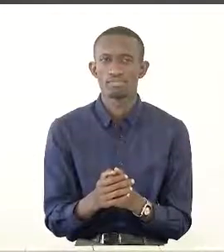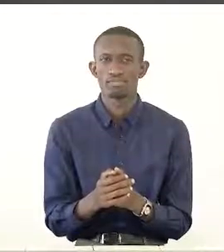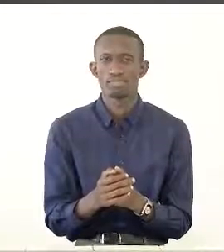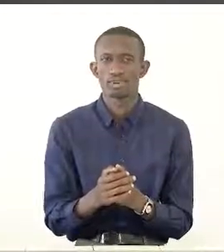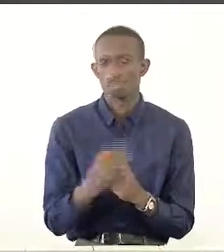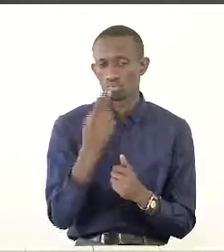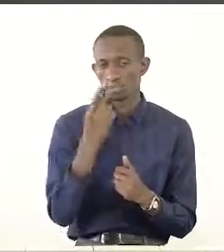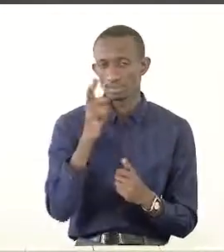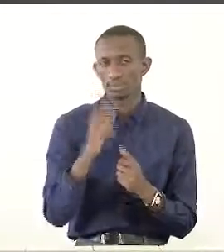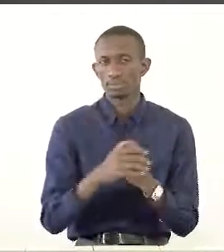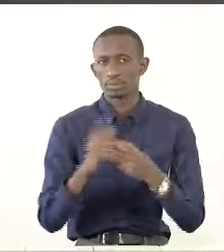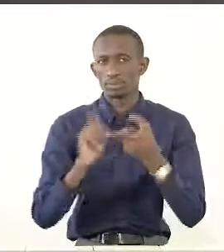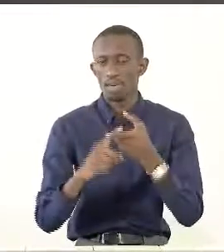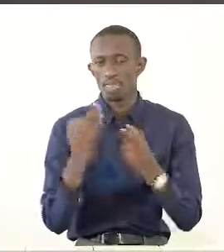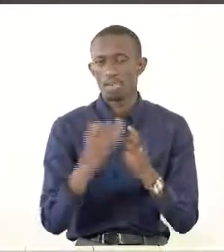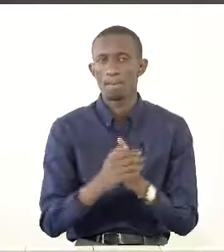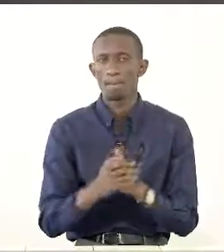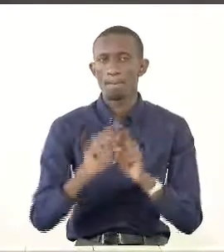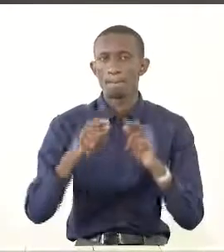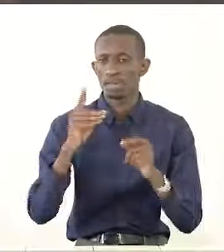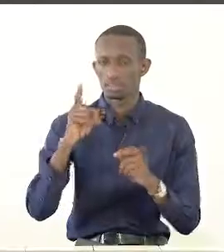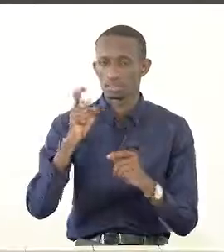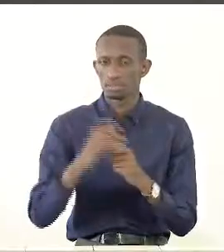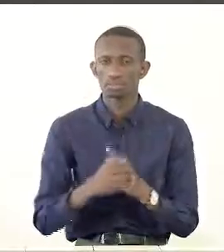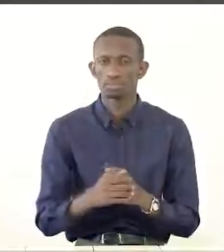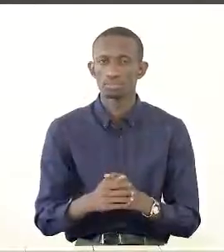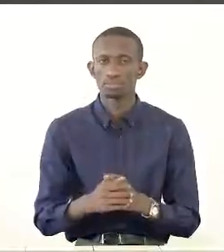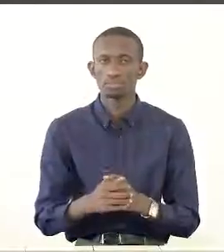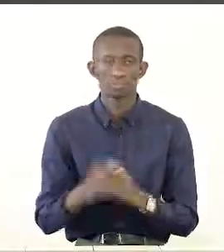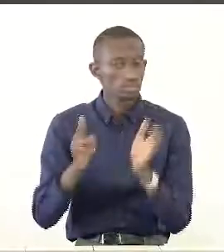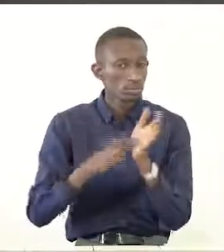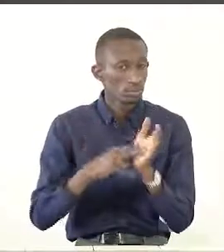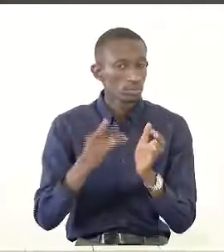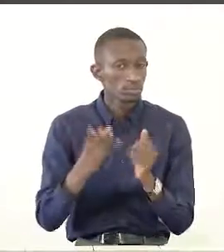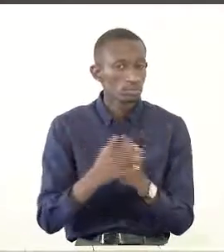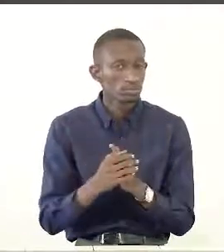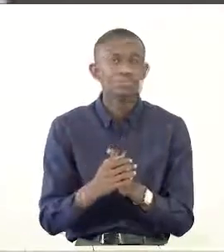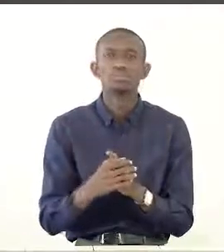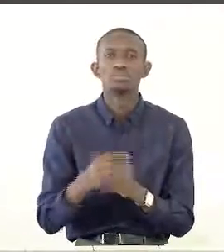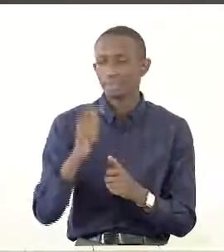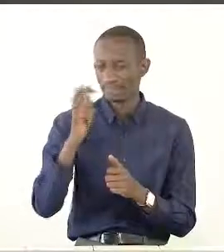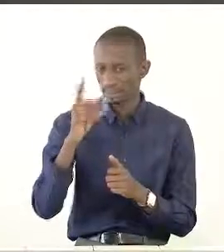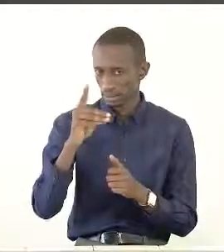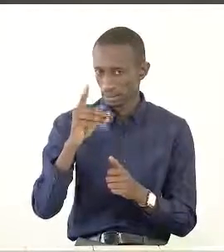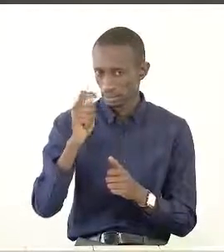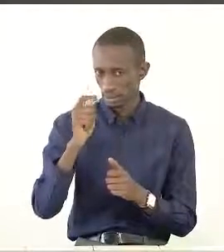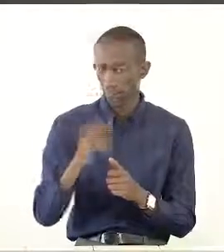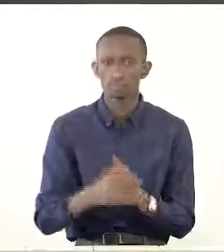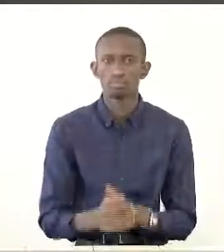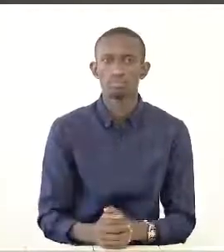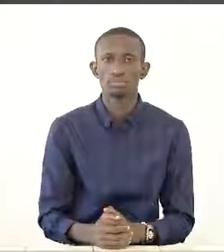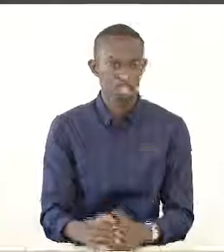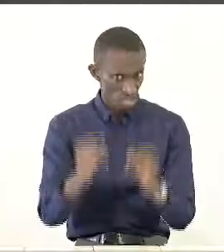3 with respect to the variable x, which is equal to dt. When